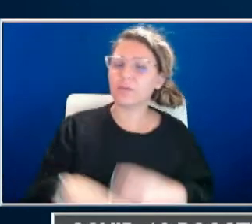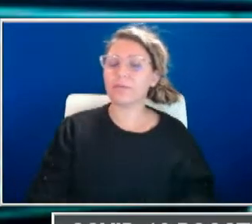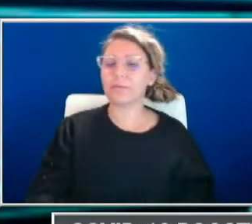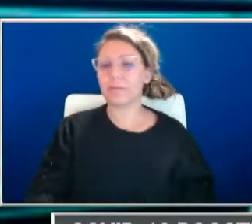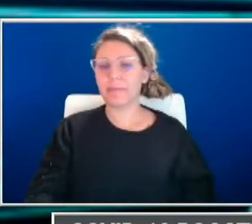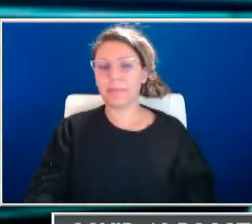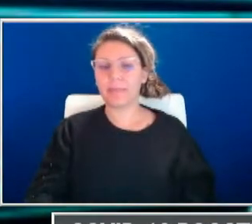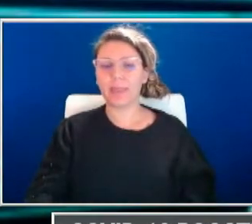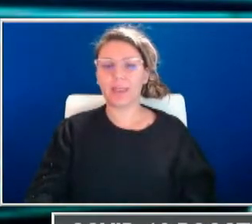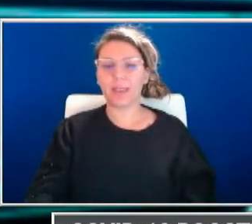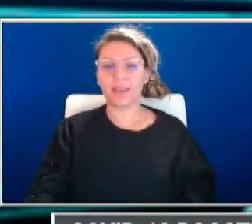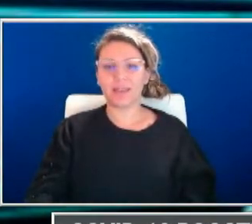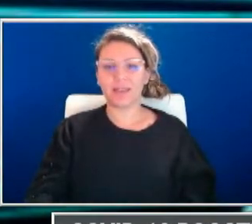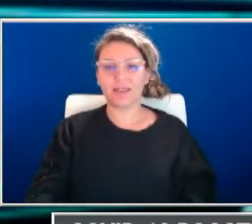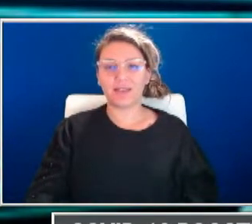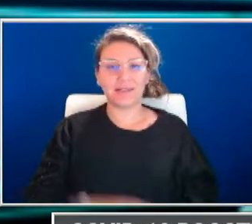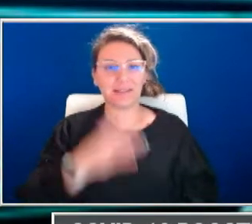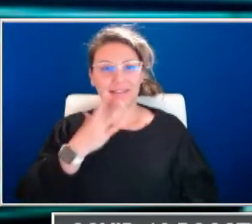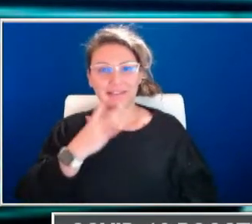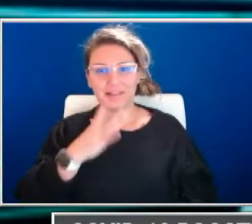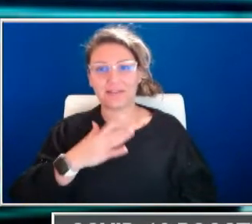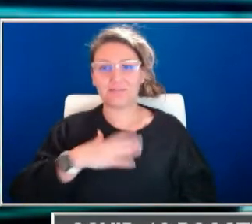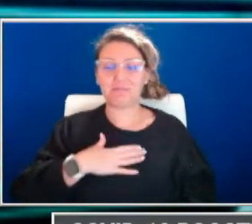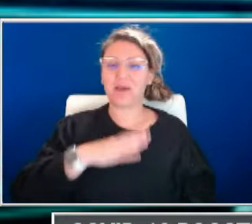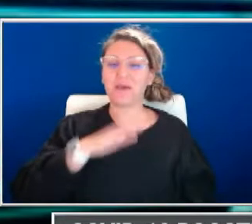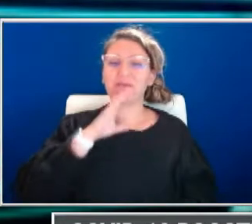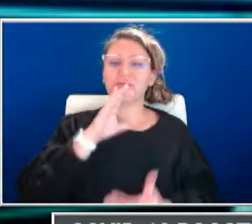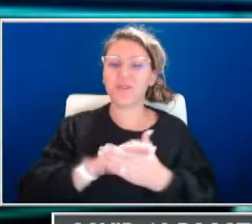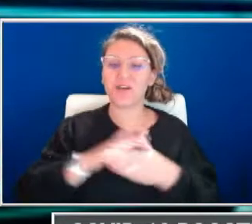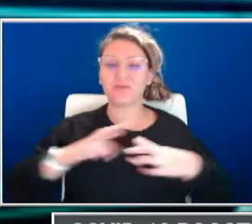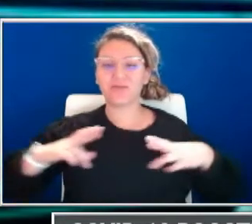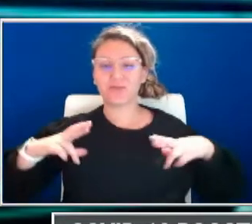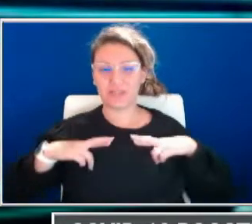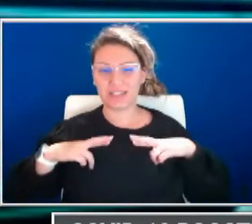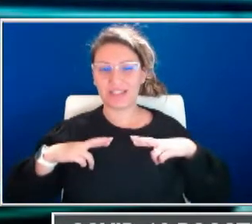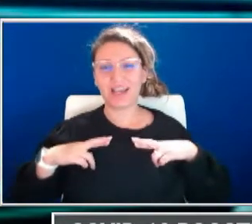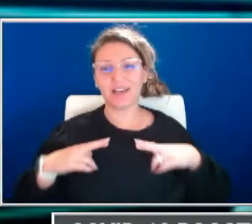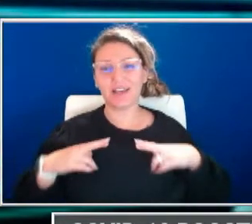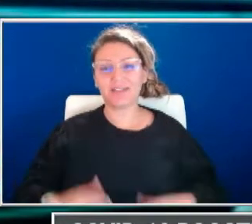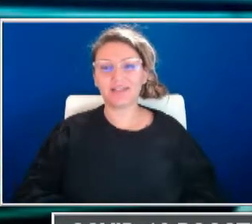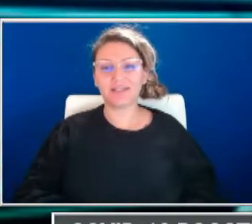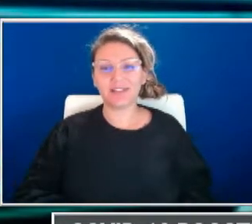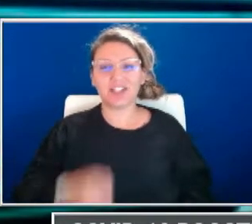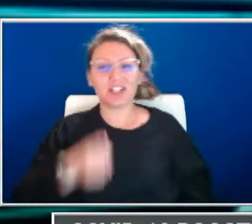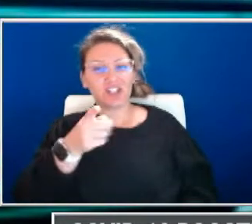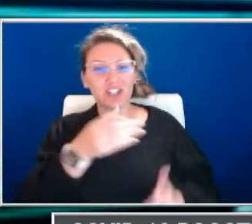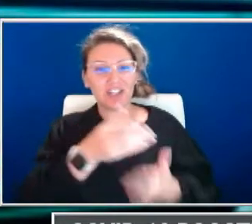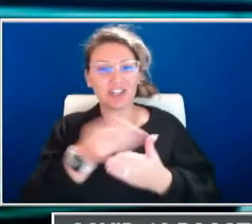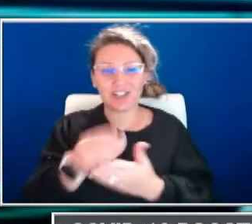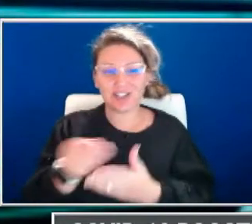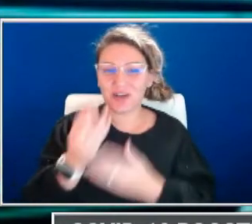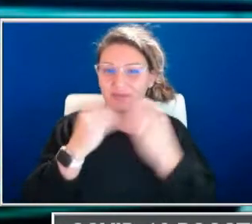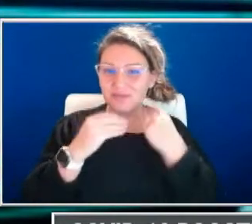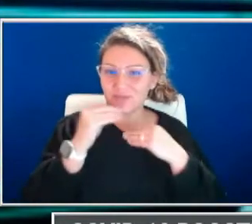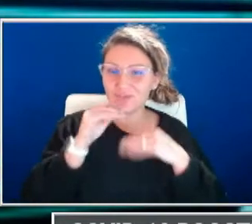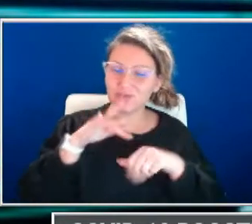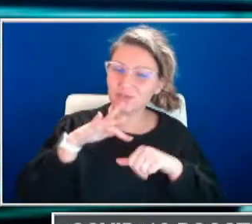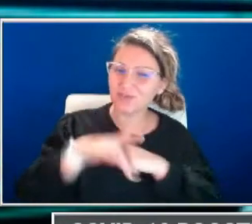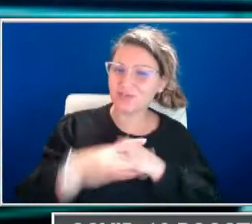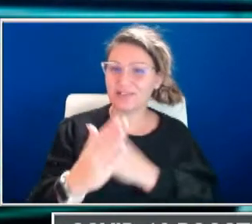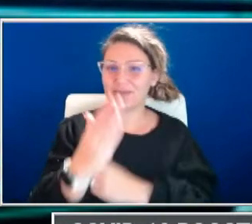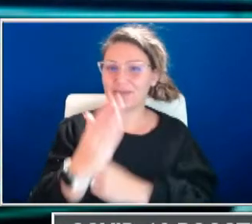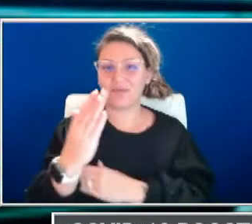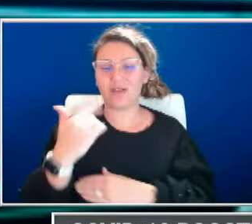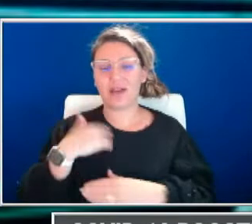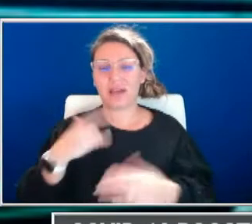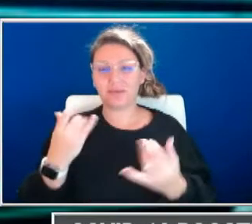I'm fortunate. My wife is retired, so she shops for groceries early in the morning. I'm